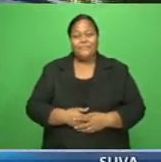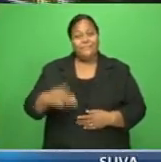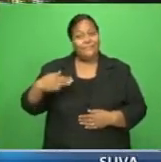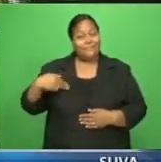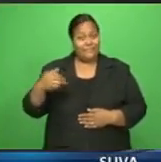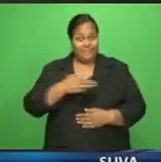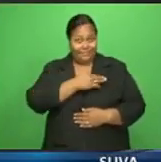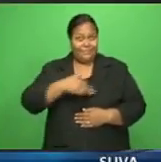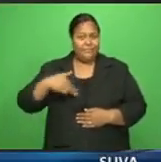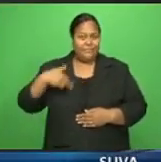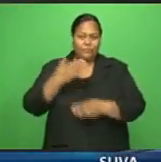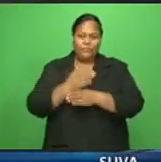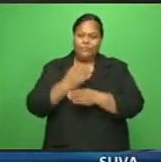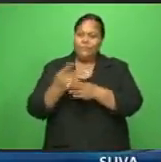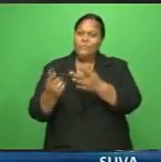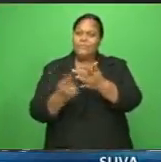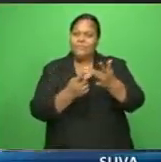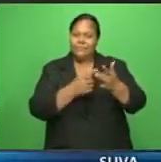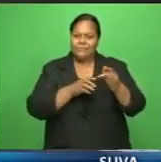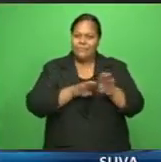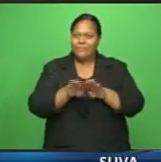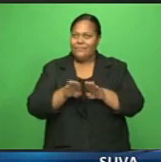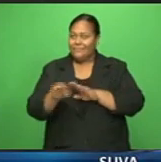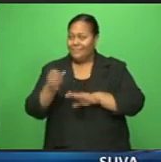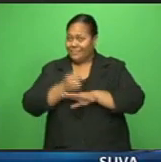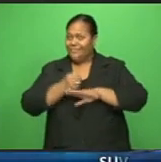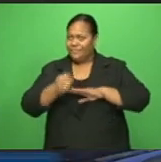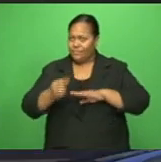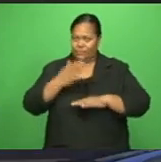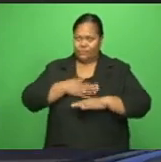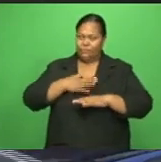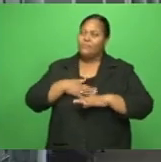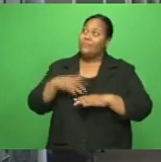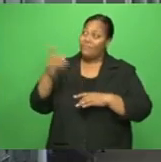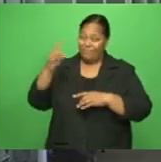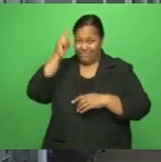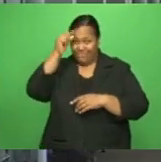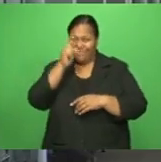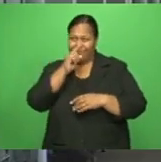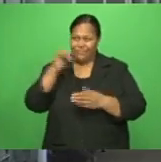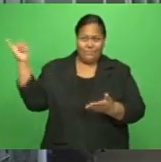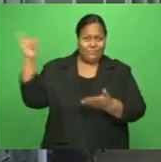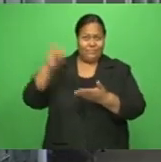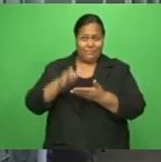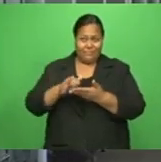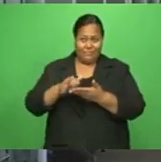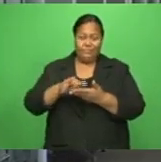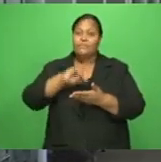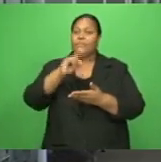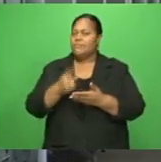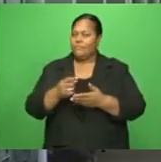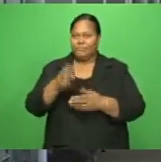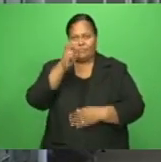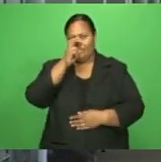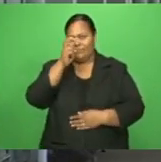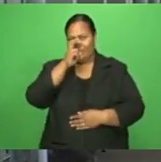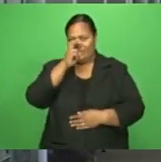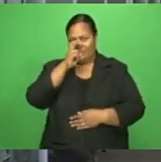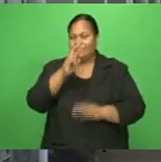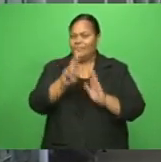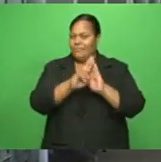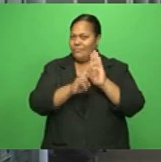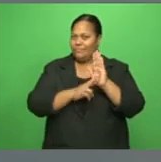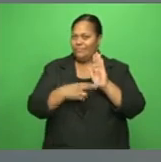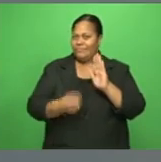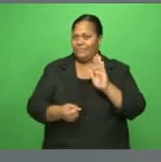other arms of government to accommodate Fijians who want to return home during this crisis, but it will be done under strict conditions. For